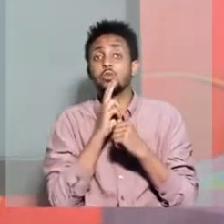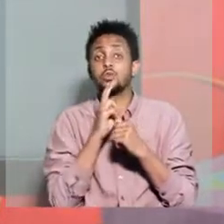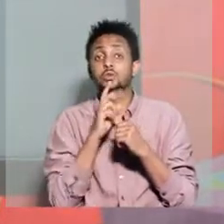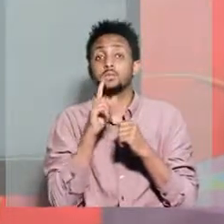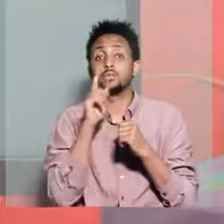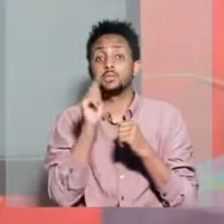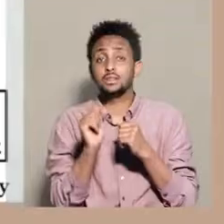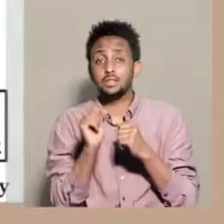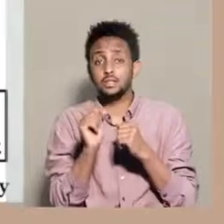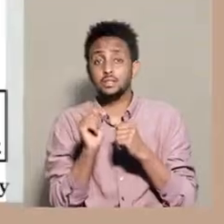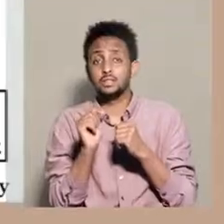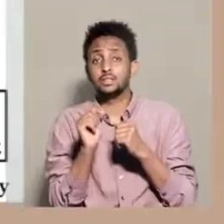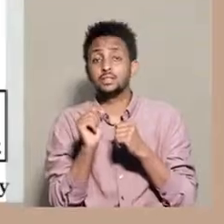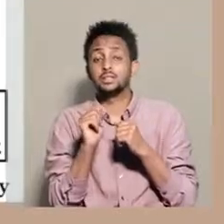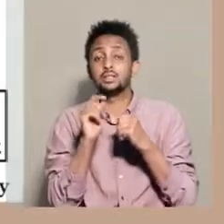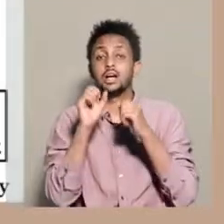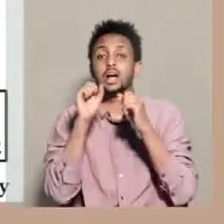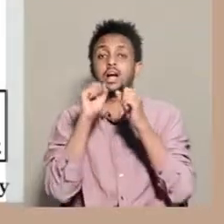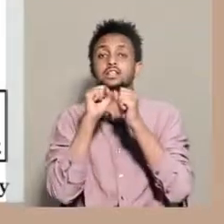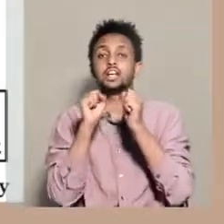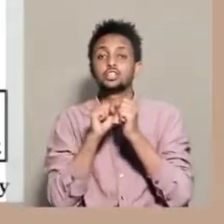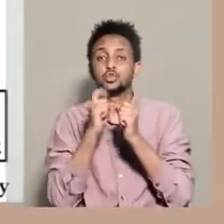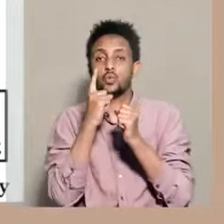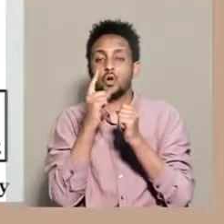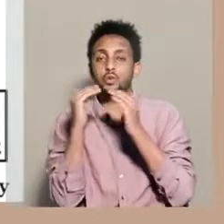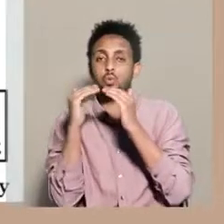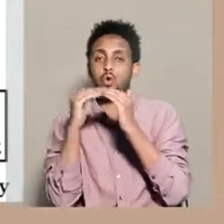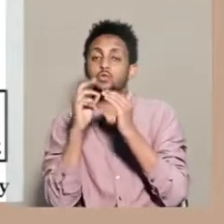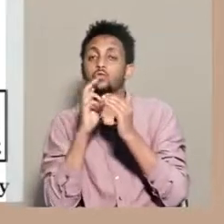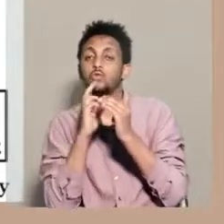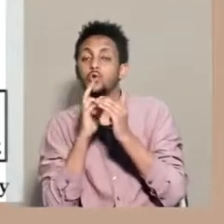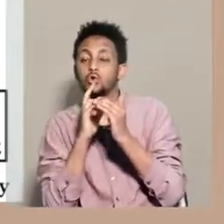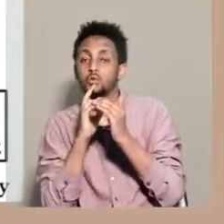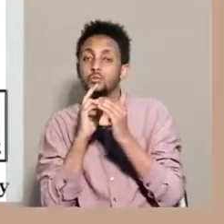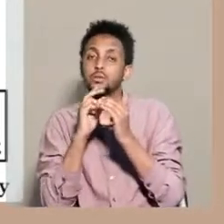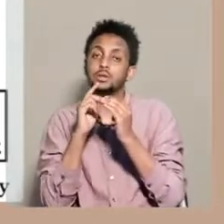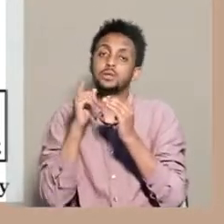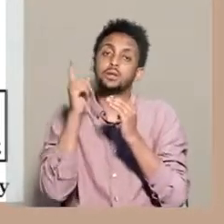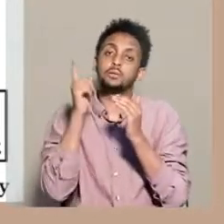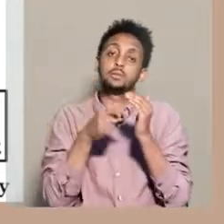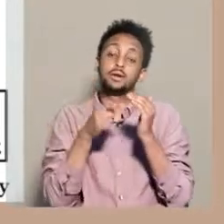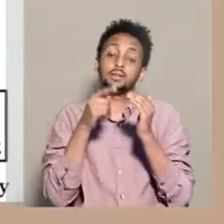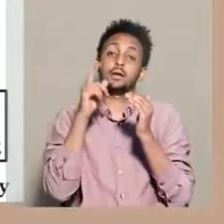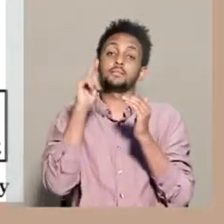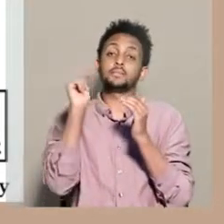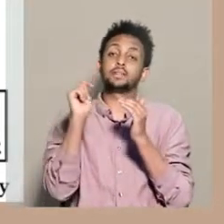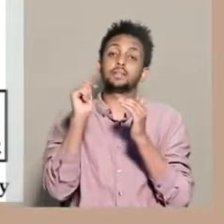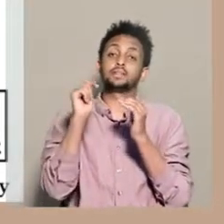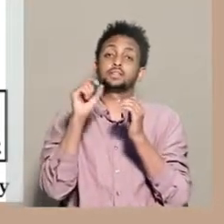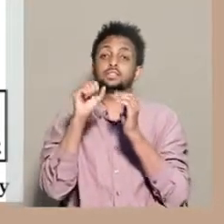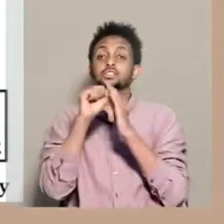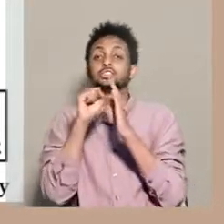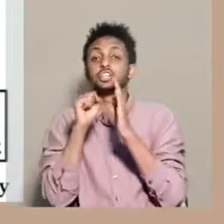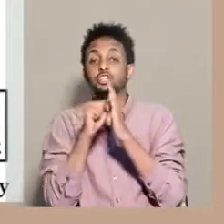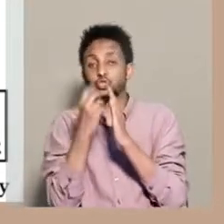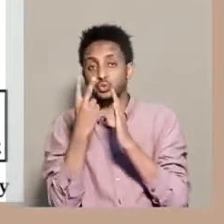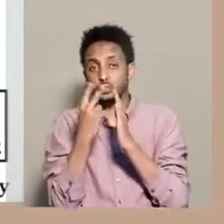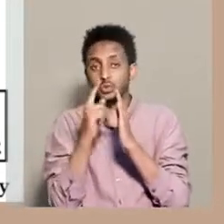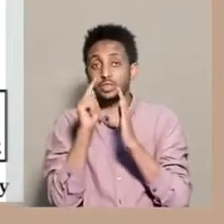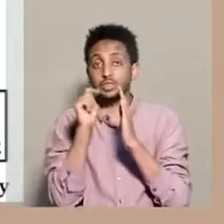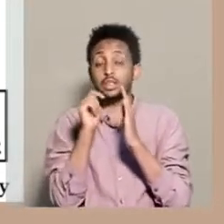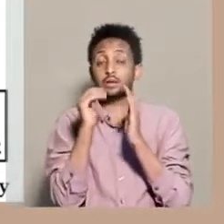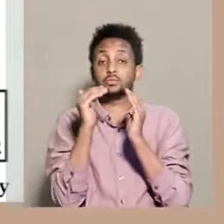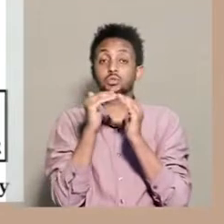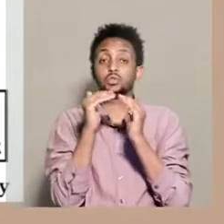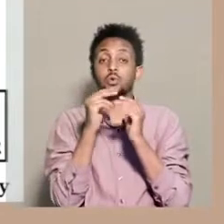unit time t at section 1 should be equals to the volume per time t at section 2. And volume per unit time